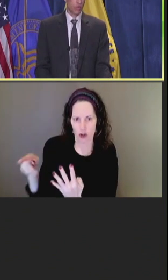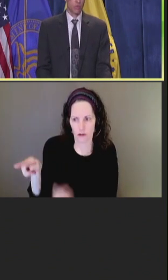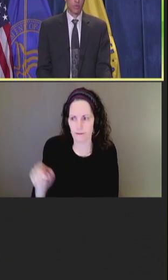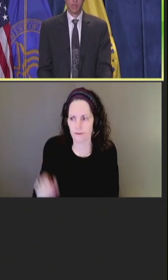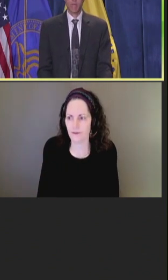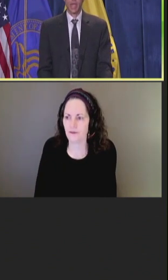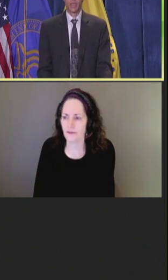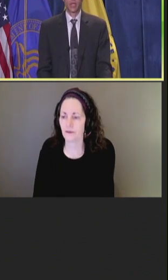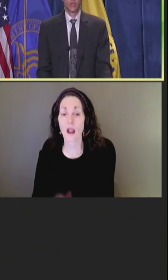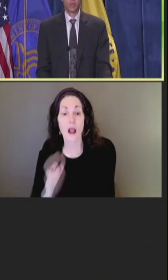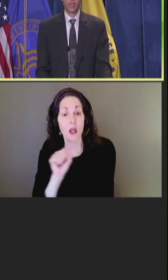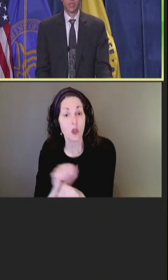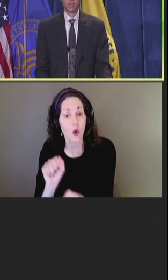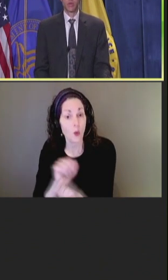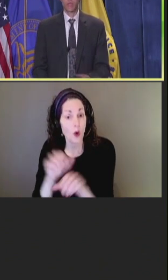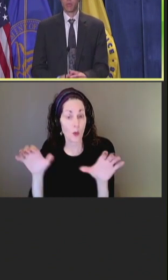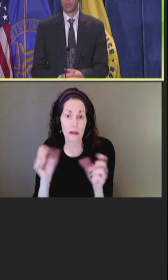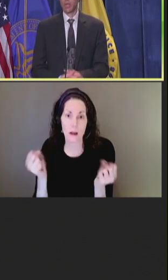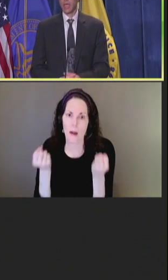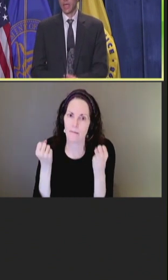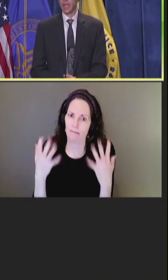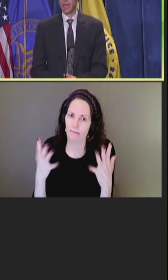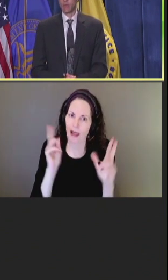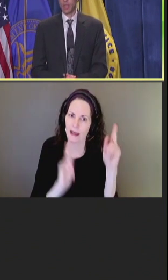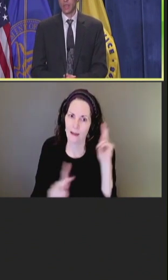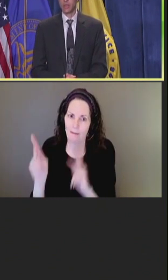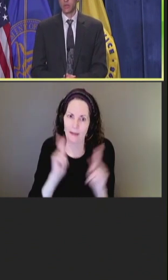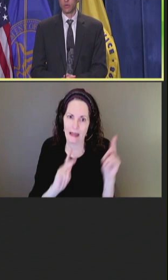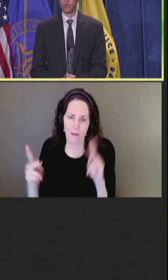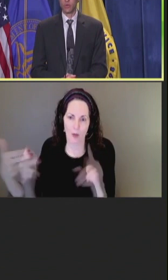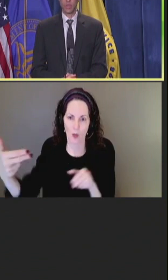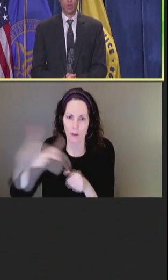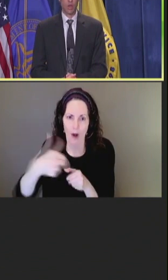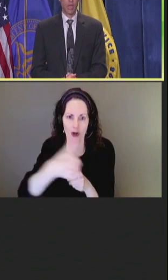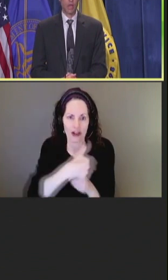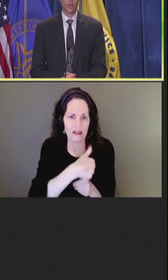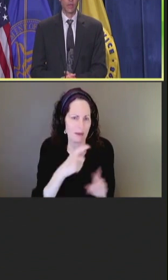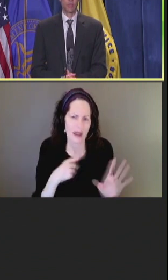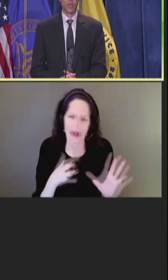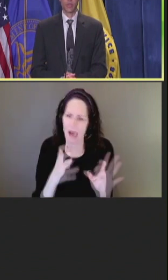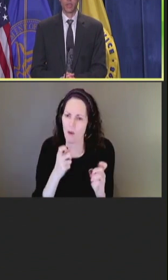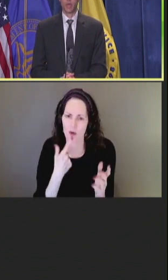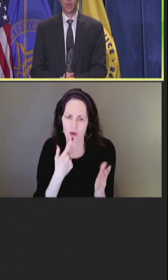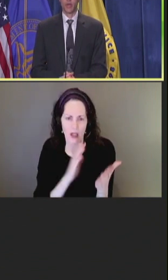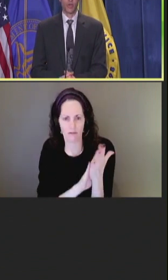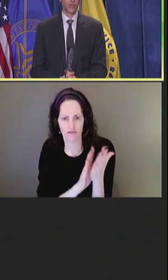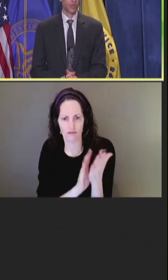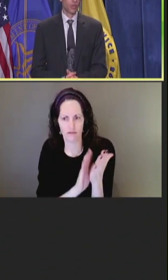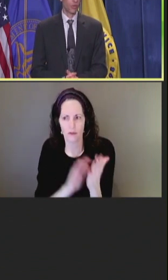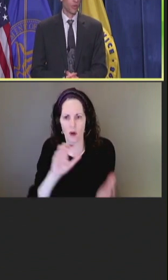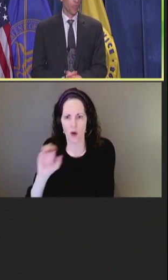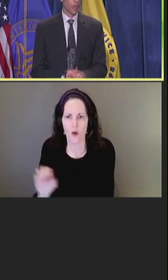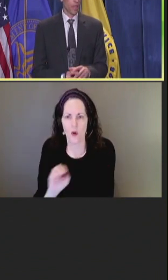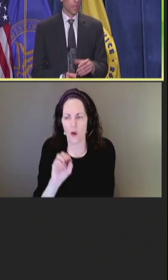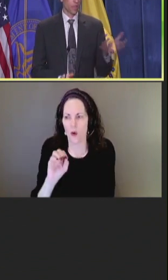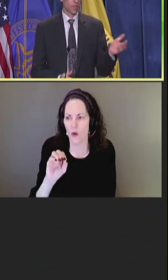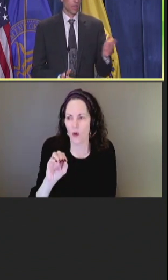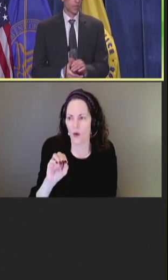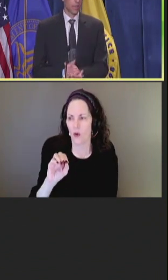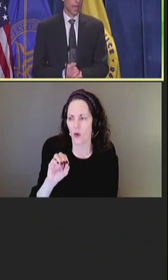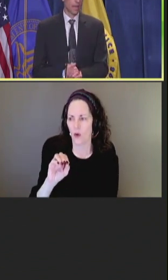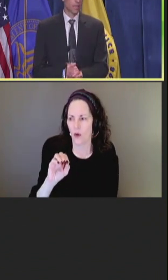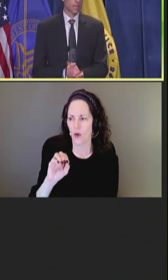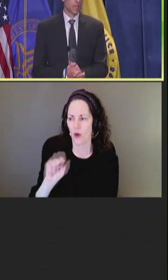This work was done by a tremendous number of people. I would like to just call out the Occupational Health Department at OHSU, as well as